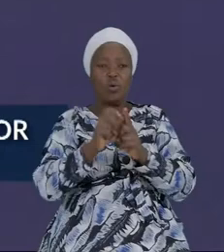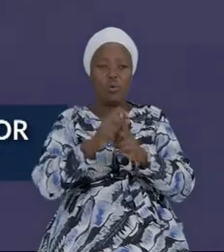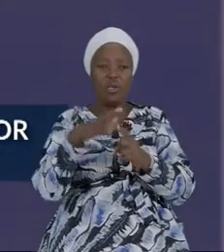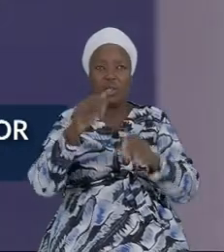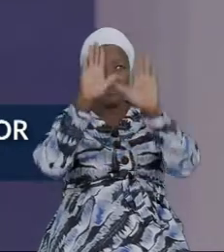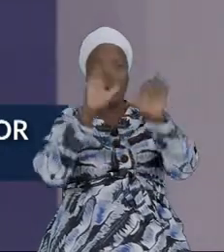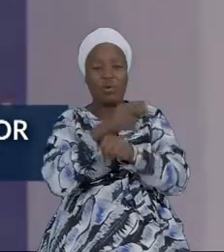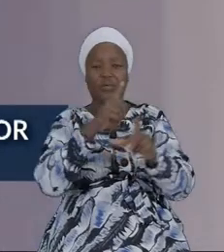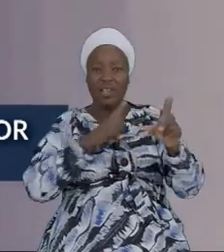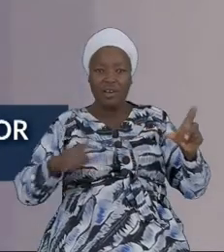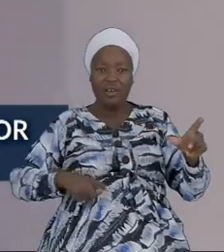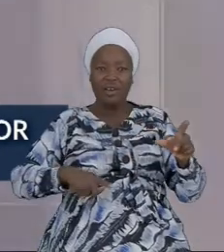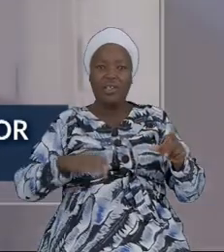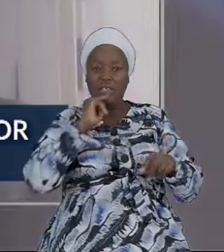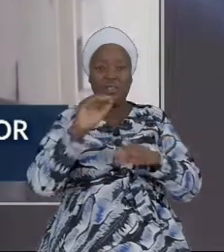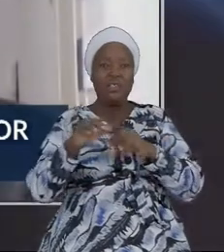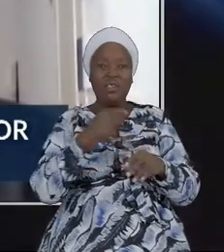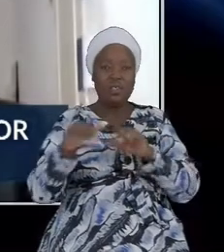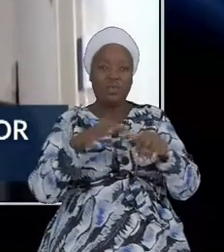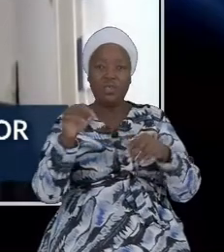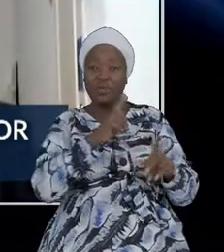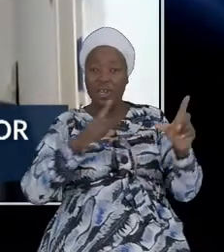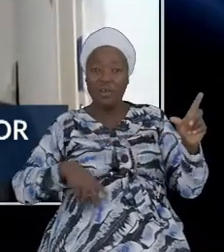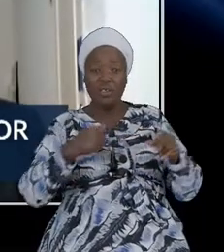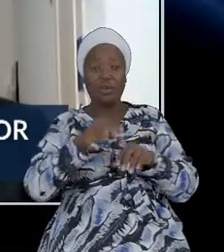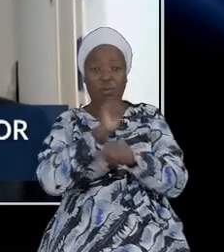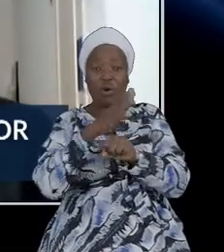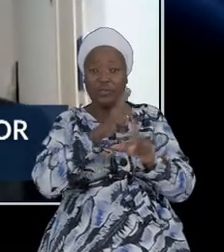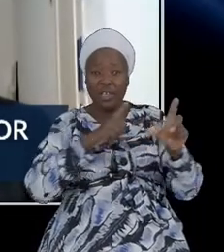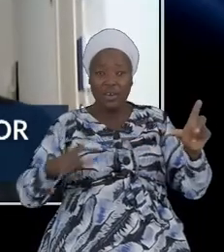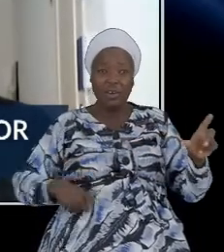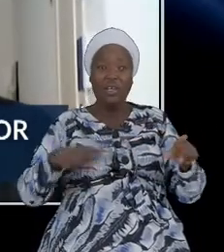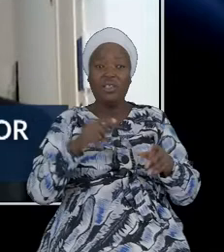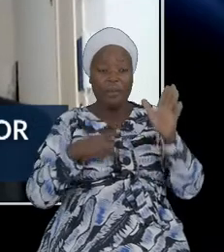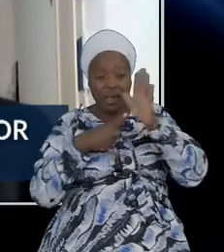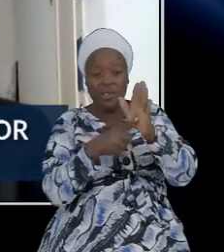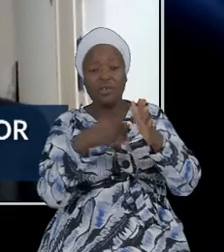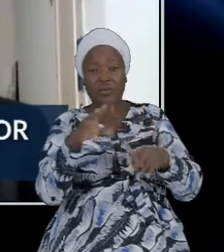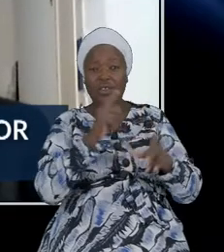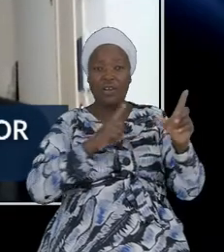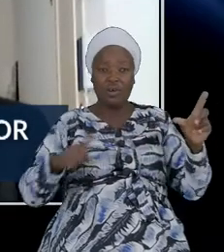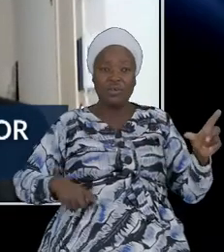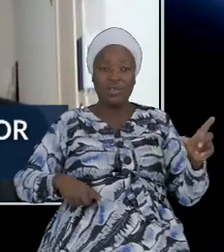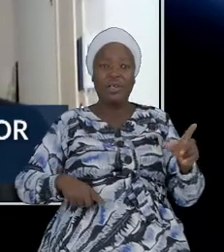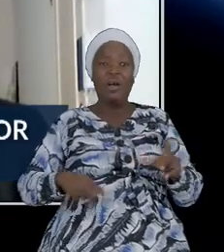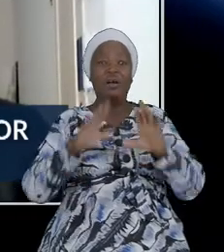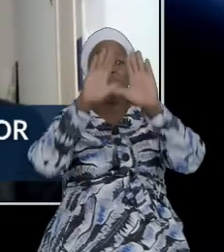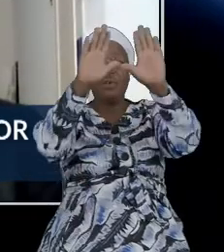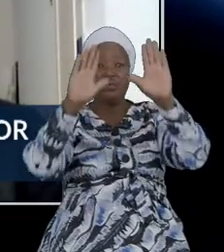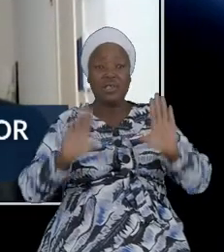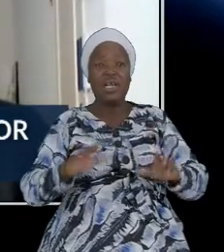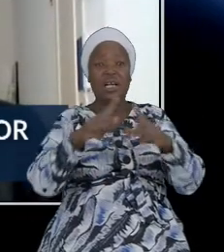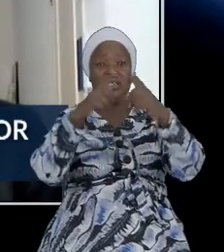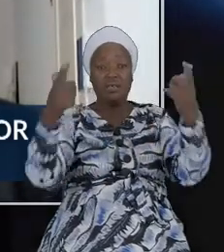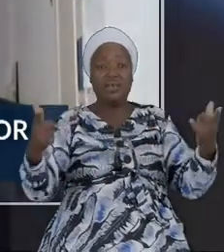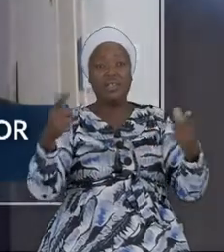miracles of the Lord, the doings of the Lord, the deeds of the Lord, the manifestations of the Lord, manifold. And